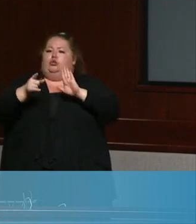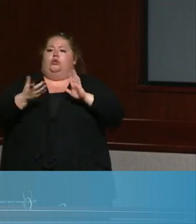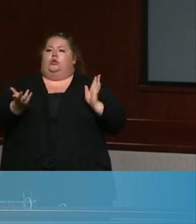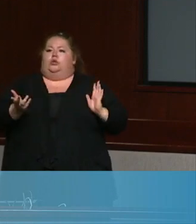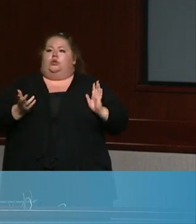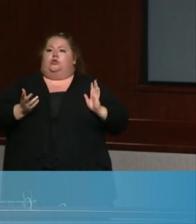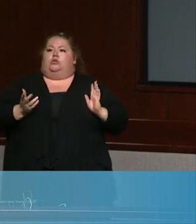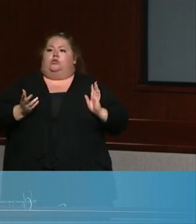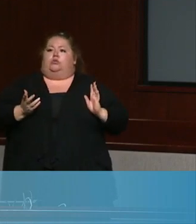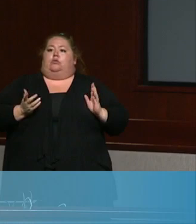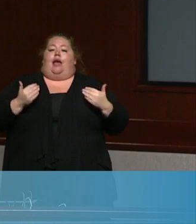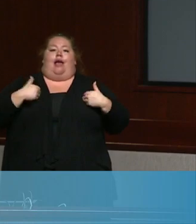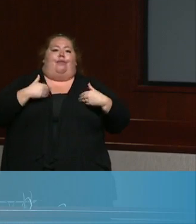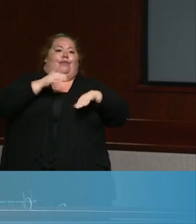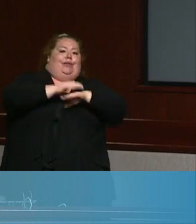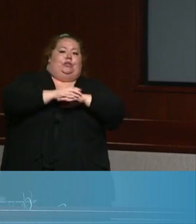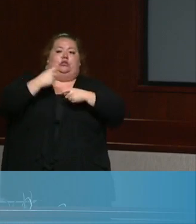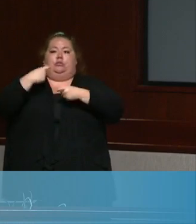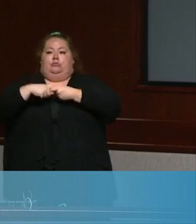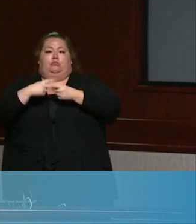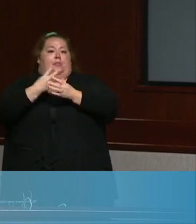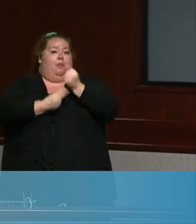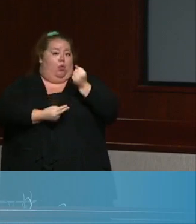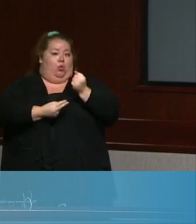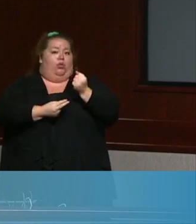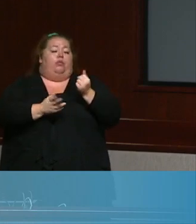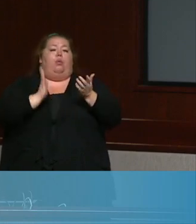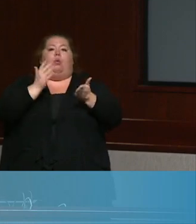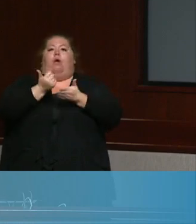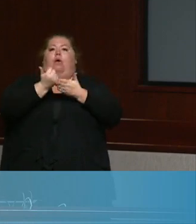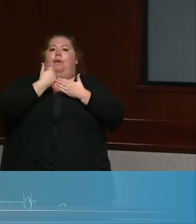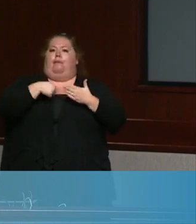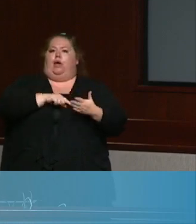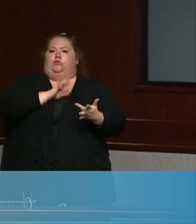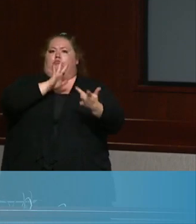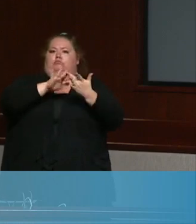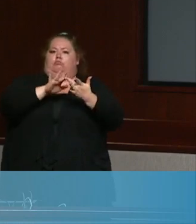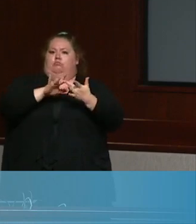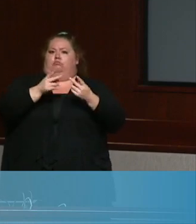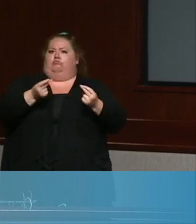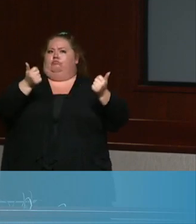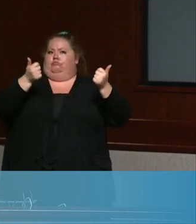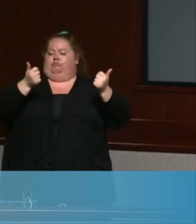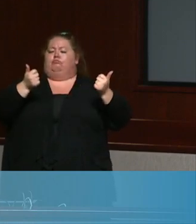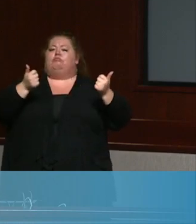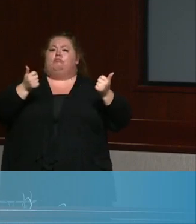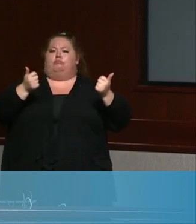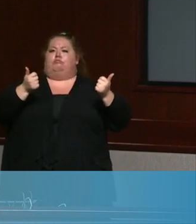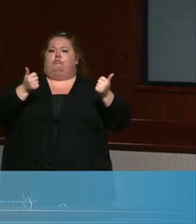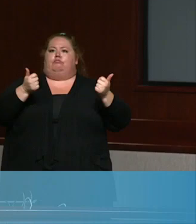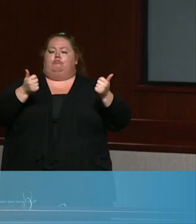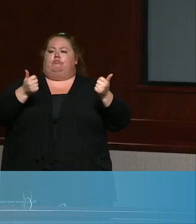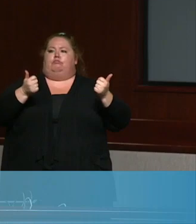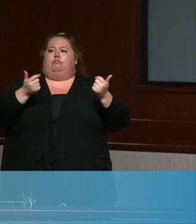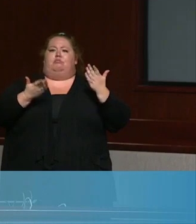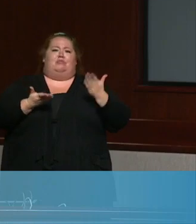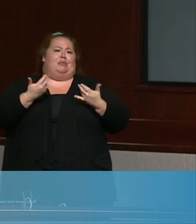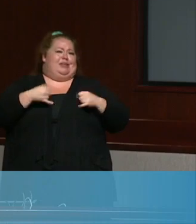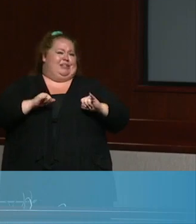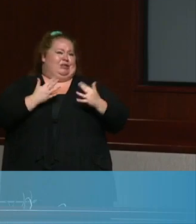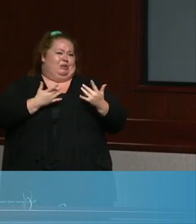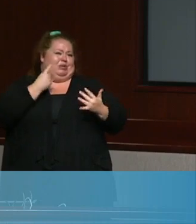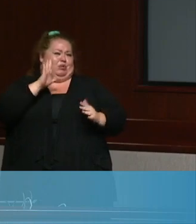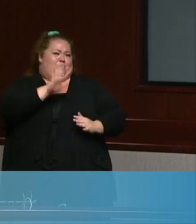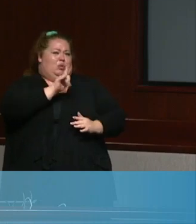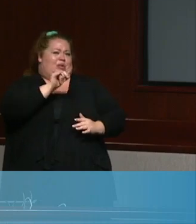both available in English and in Spanish. This will help us reach out to you quickly because we may still be waiting for your laboratory result